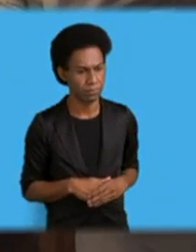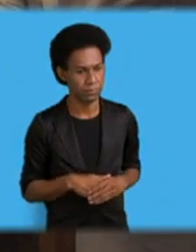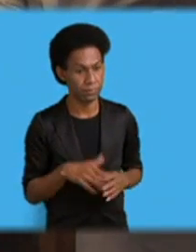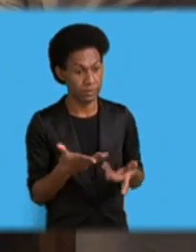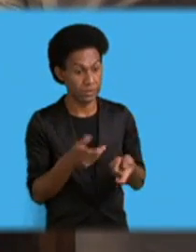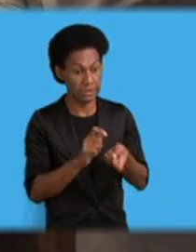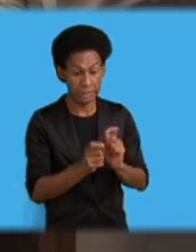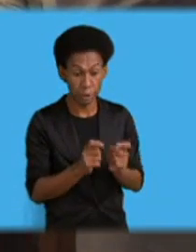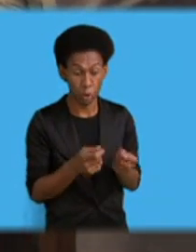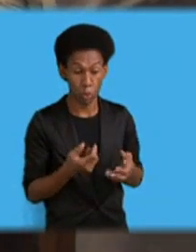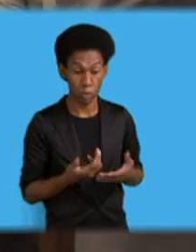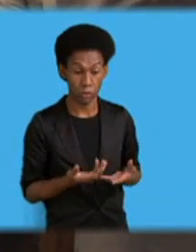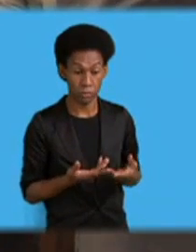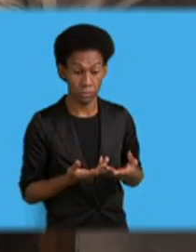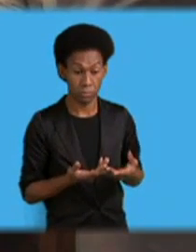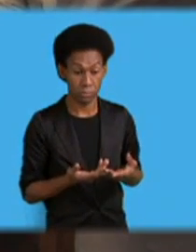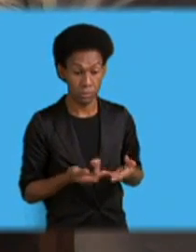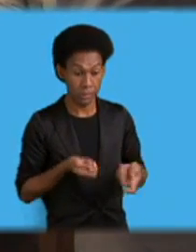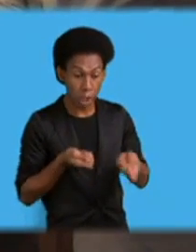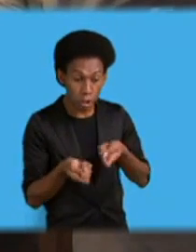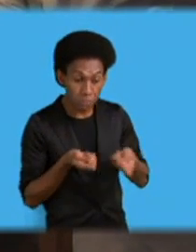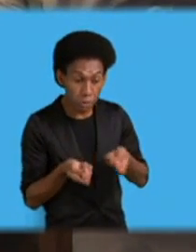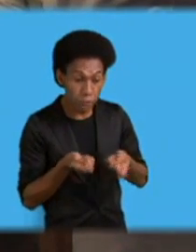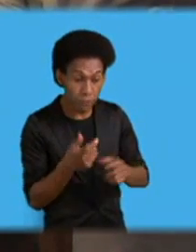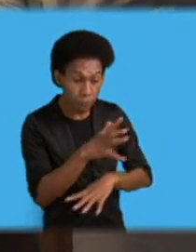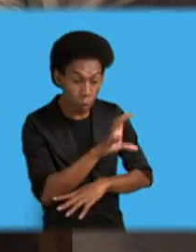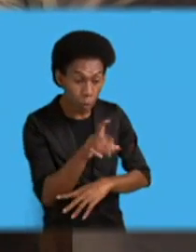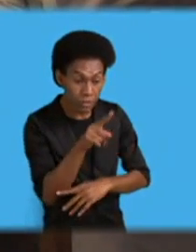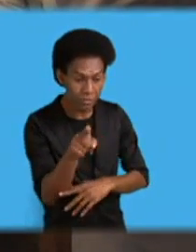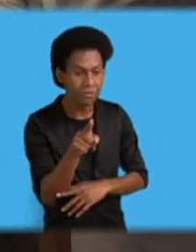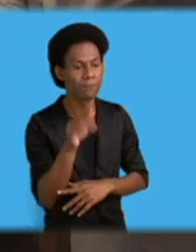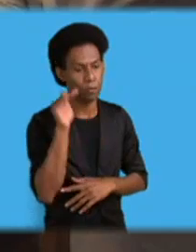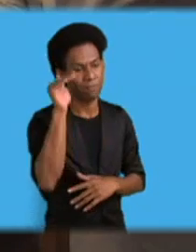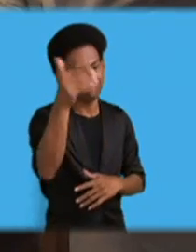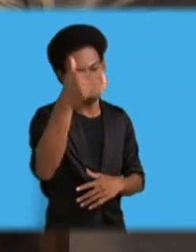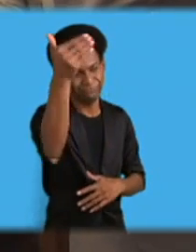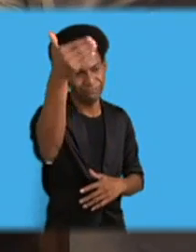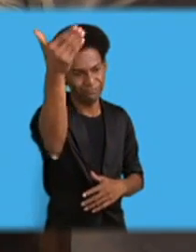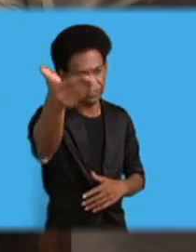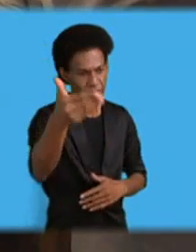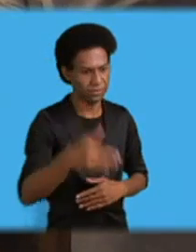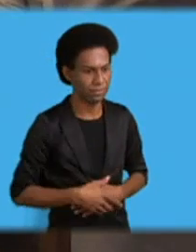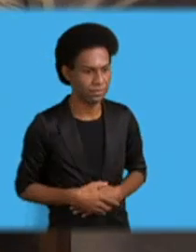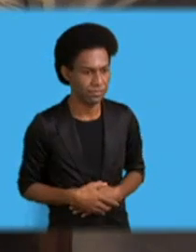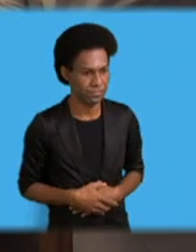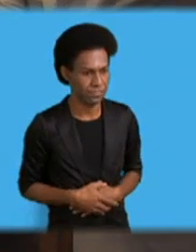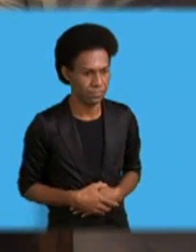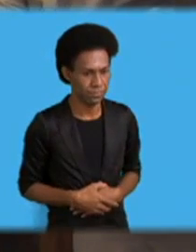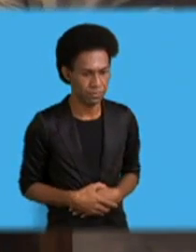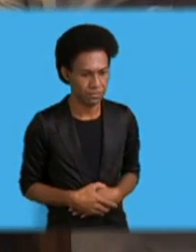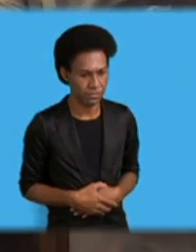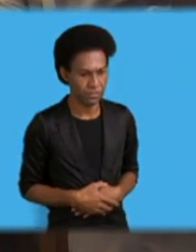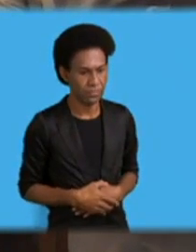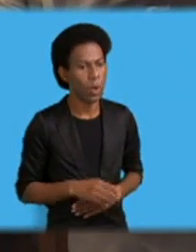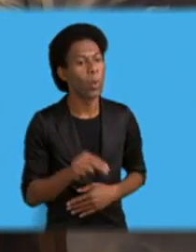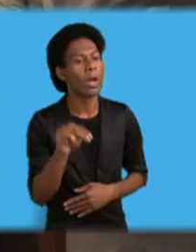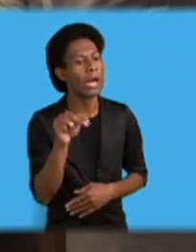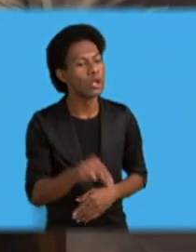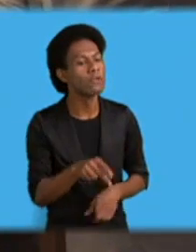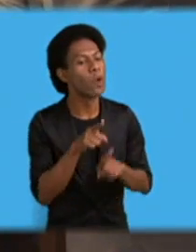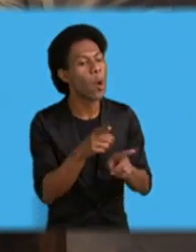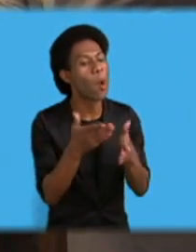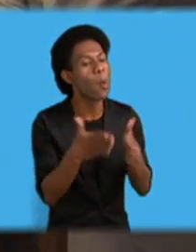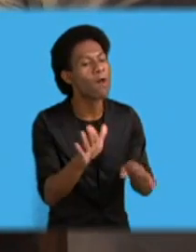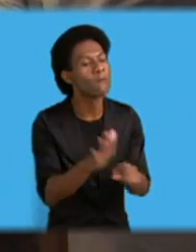To manage our forest for the future, critical measures has to be implemented to ensure that there is sufficient resource for the